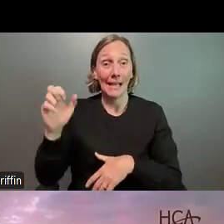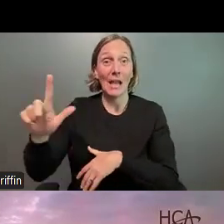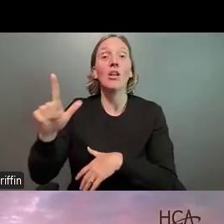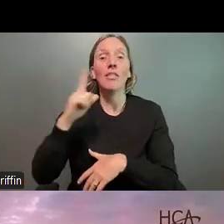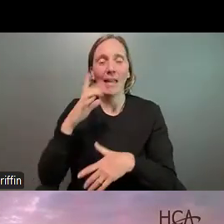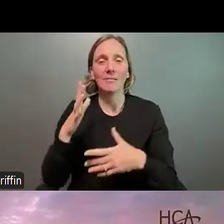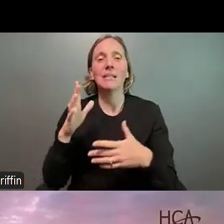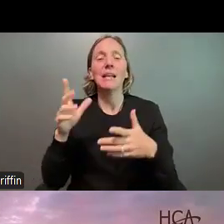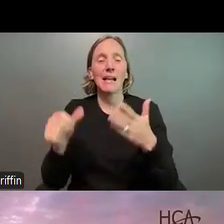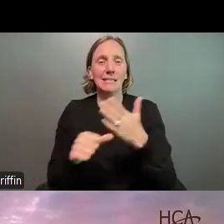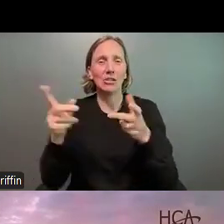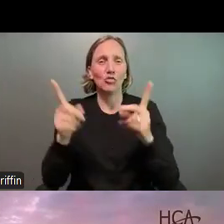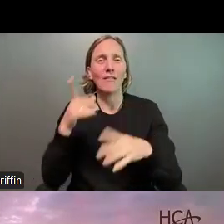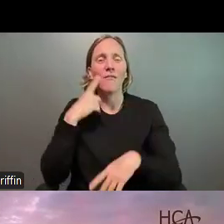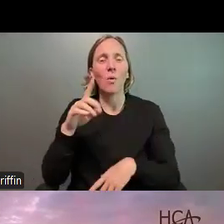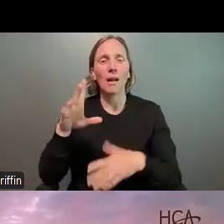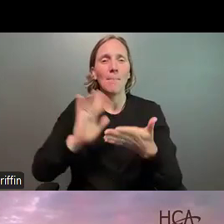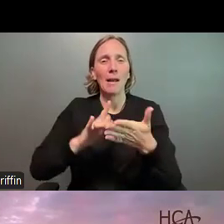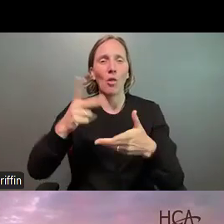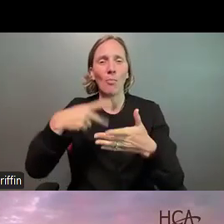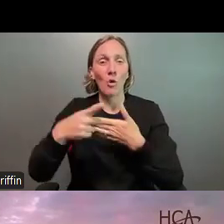at HCA.